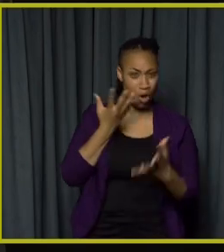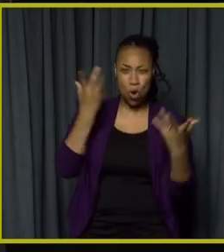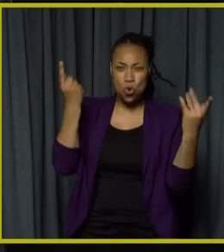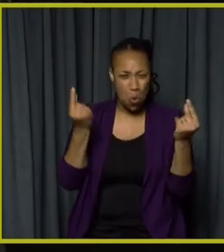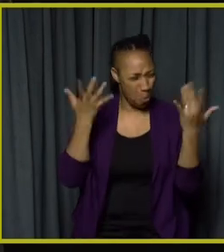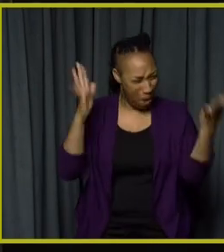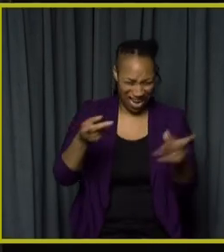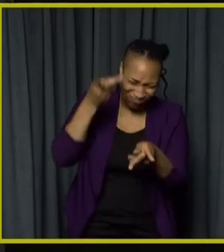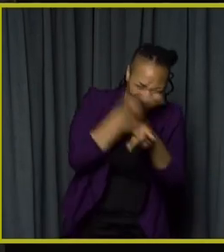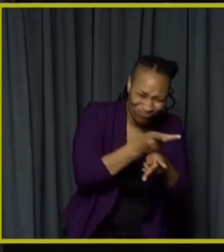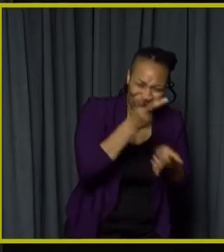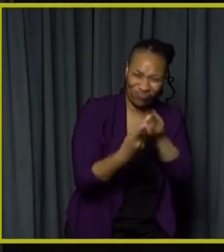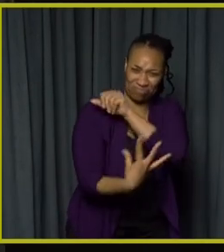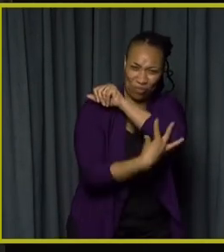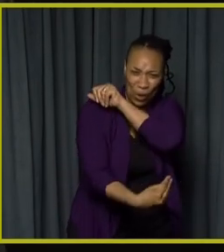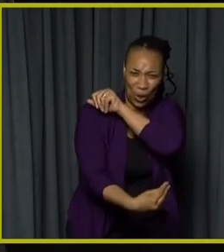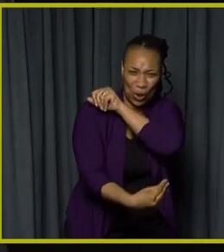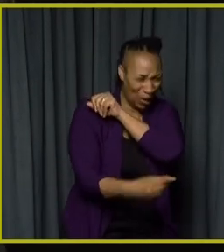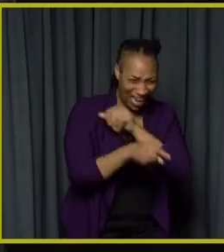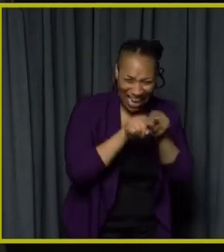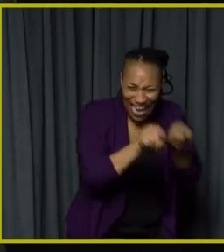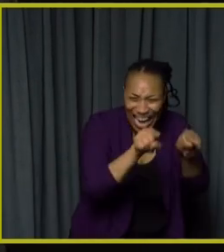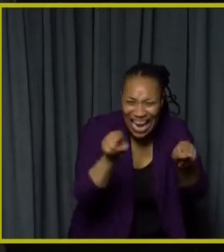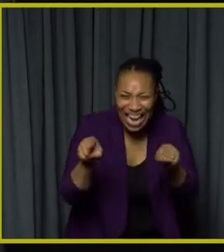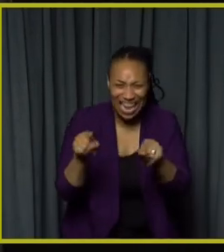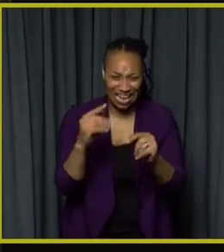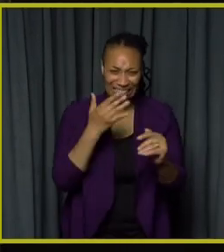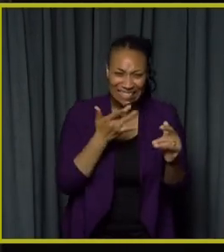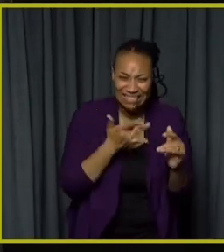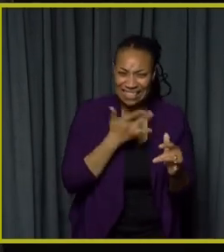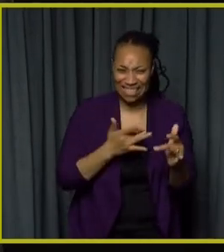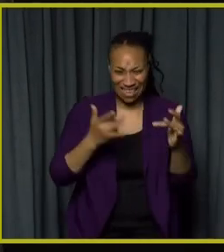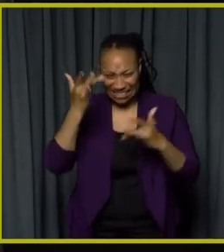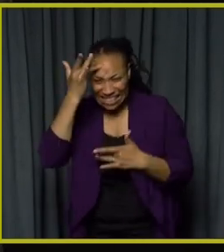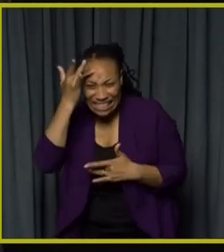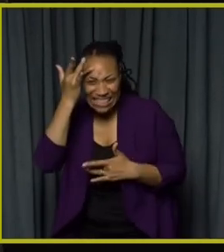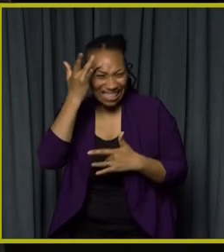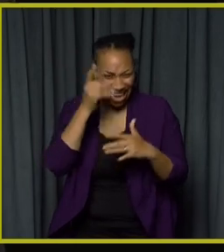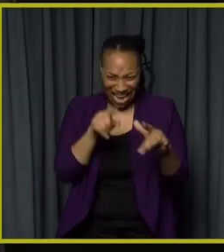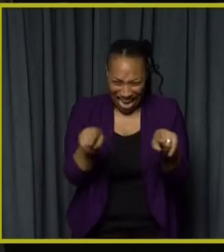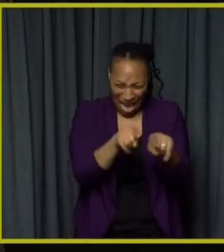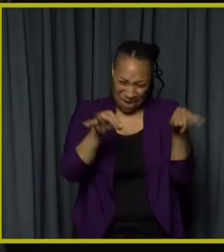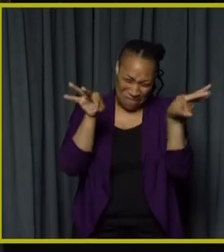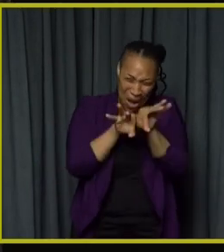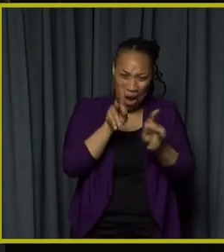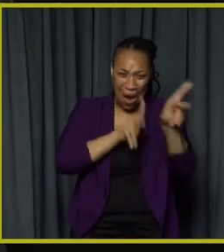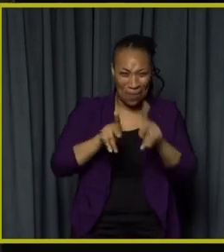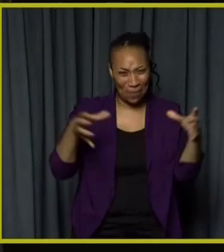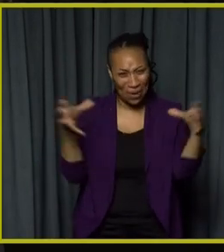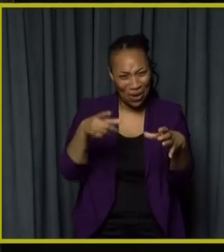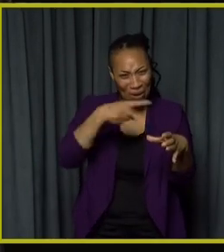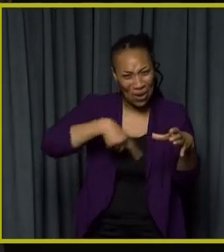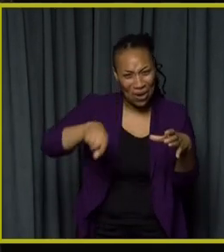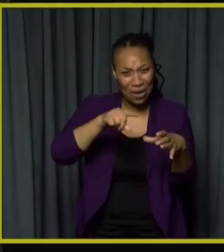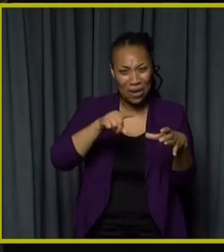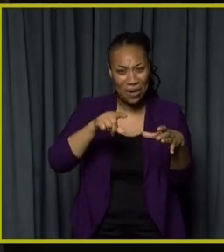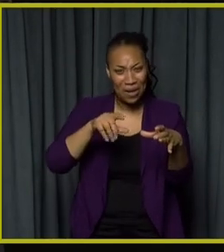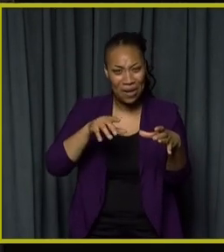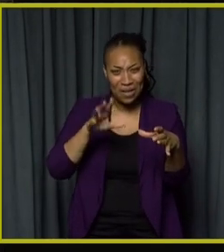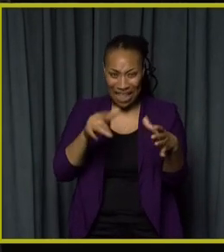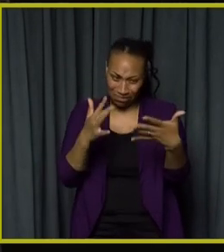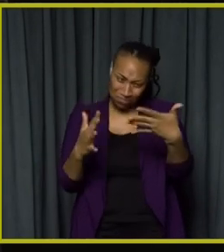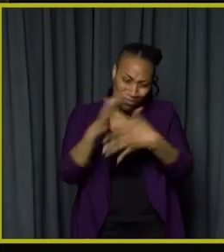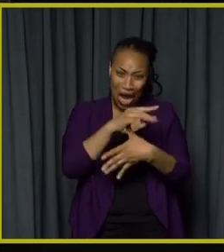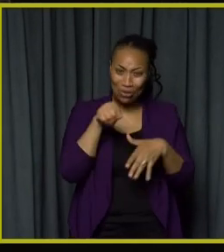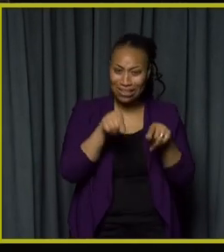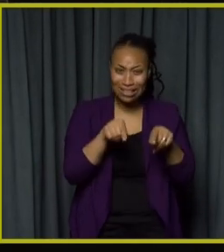in prison. Got it from the prophets of that Jews, Muslims, and Christians honor. Isaiah 10 said, woe unto those who legislate evil and